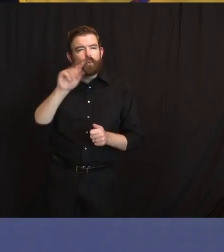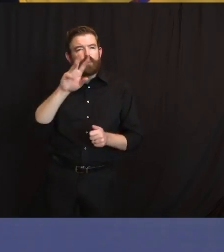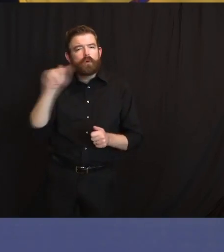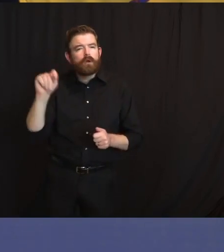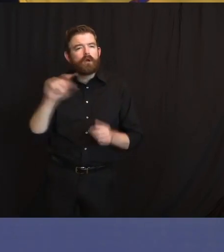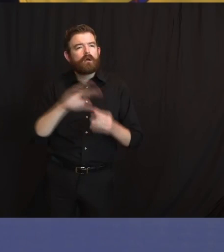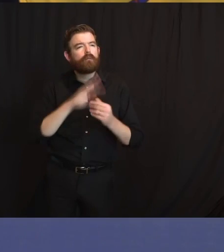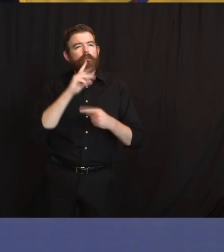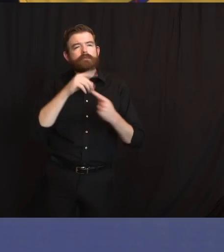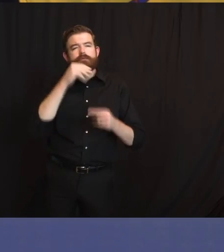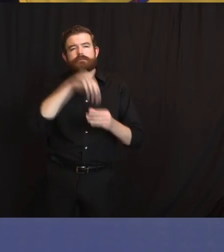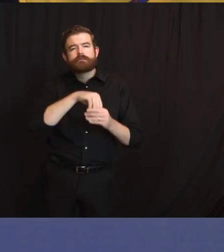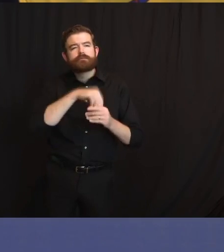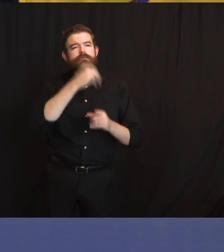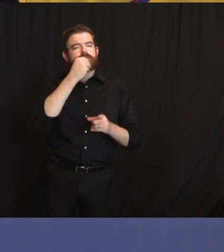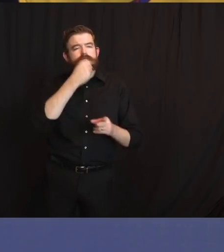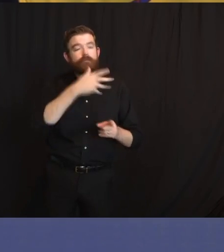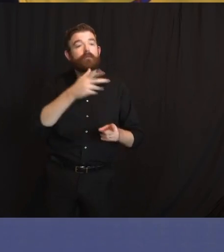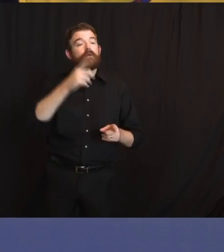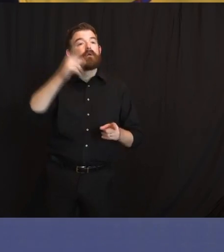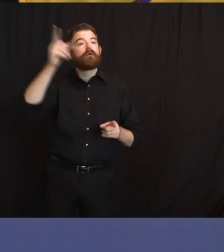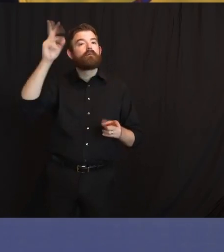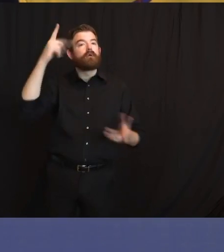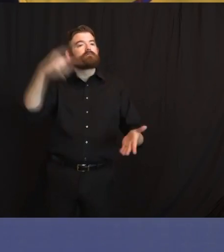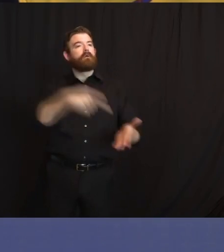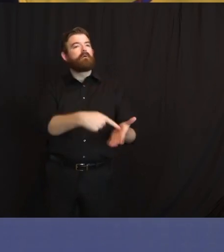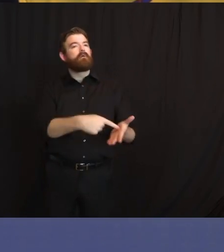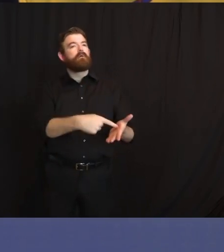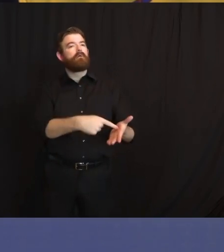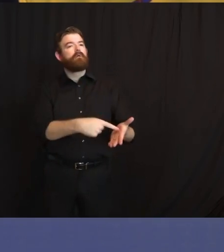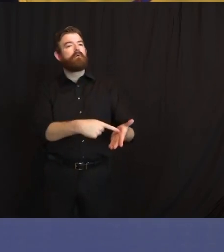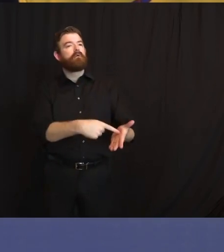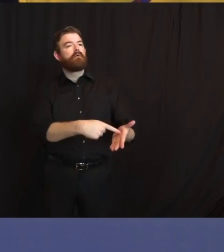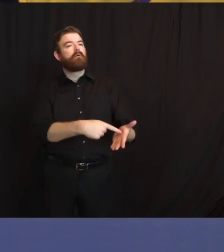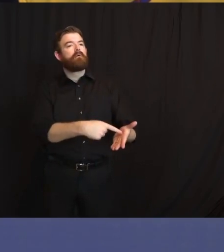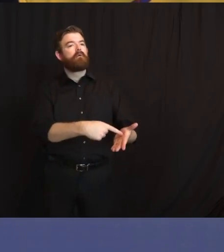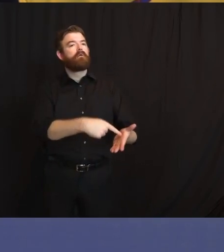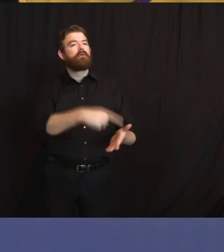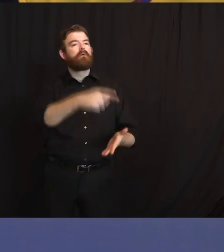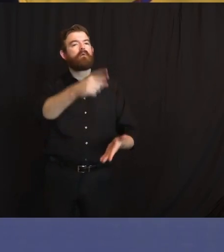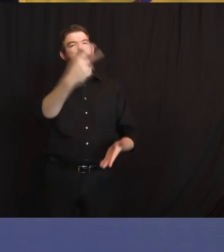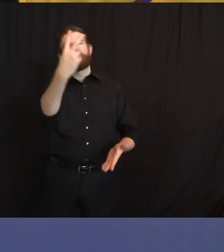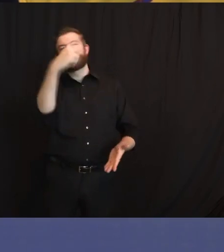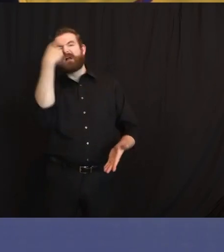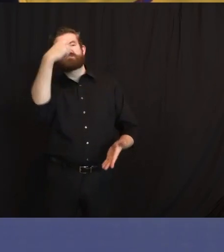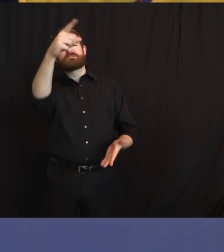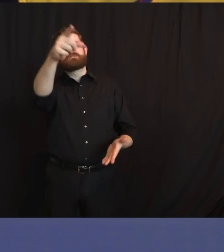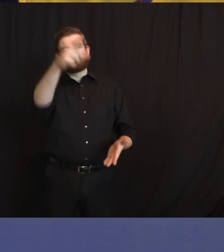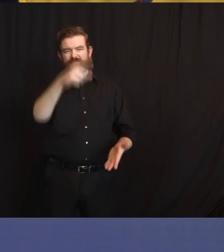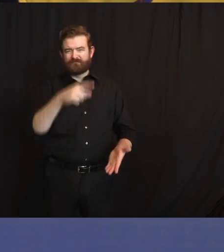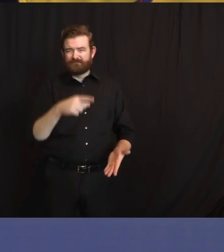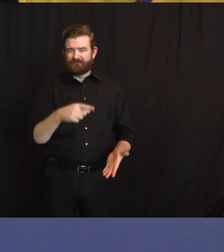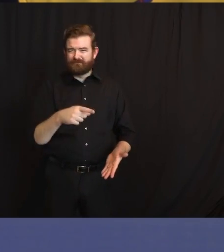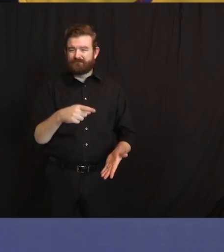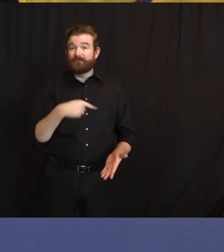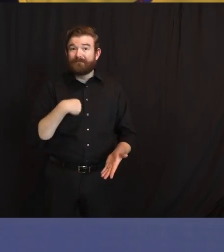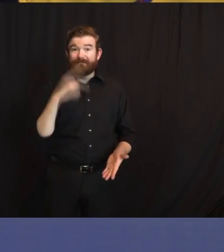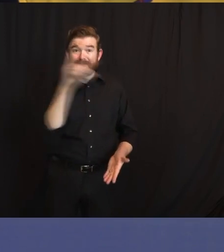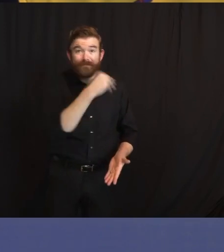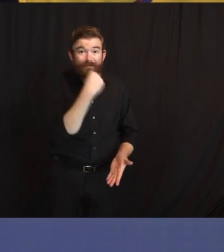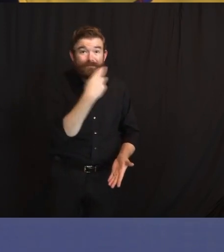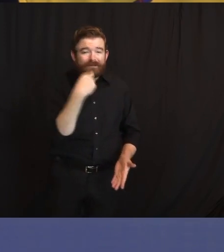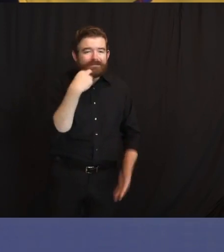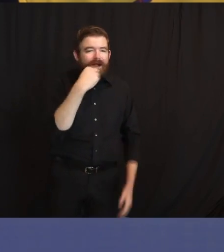actually tagging onto that and talking about hypocrisy. First of all, not only did I eat outside with my wife, daughter, and her friend on Saturday